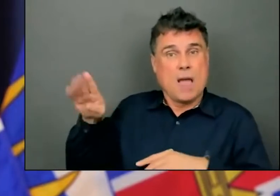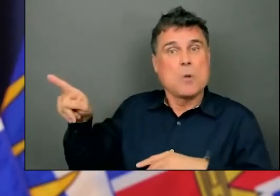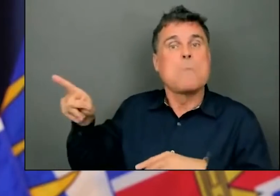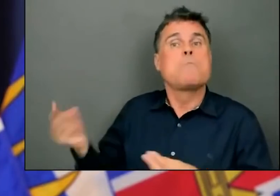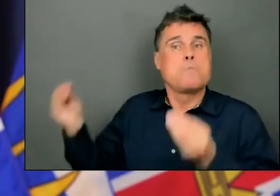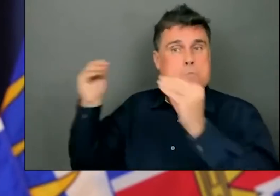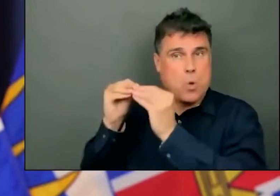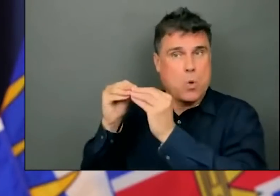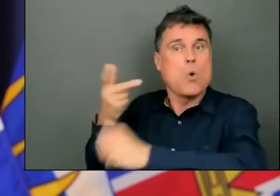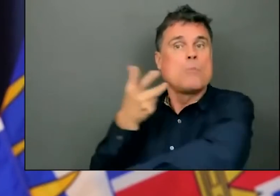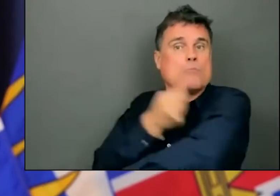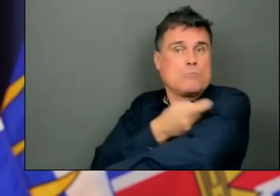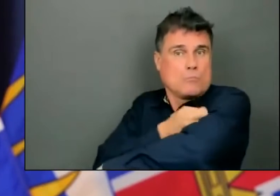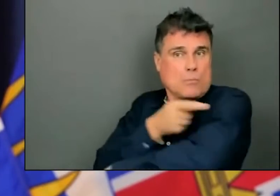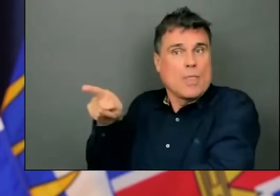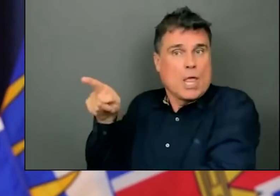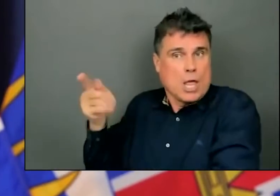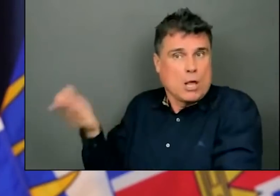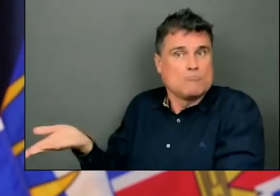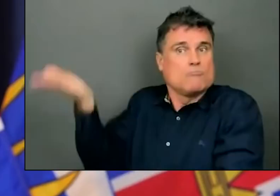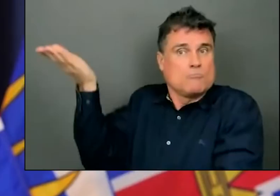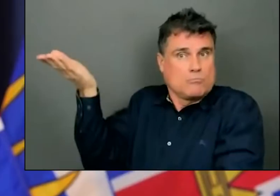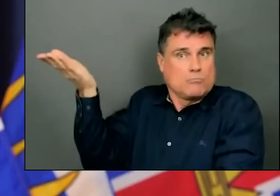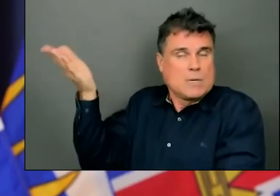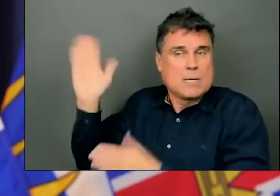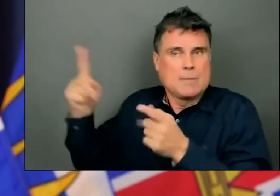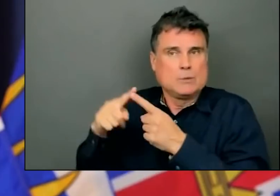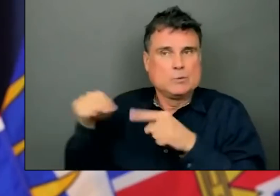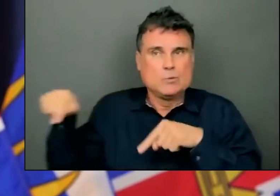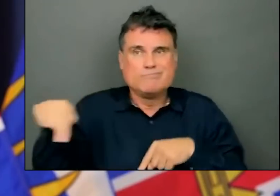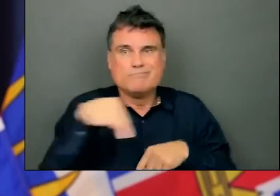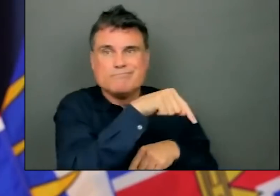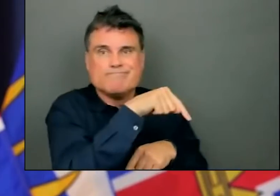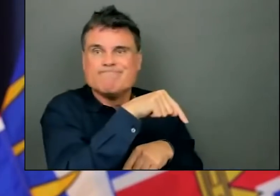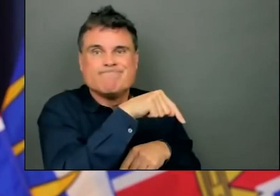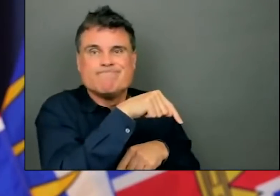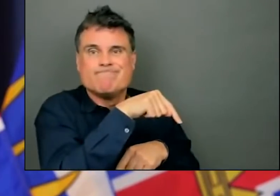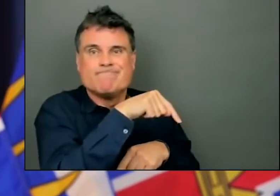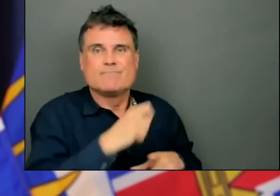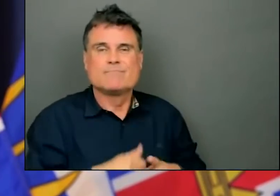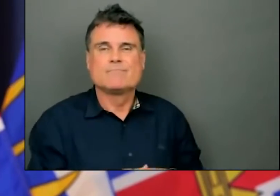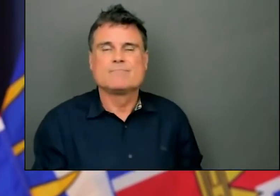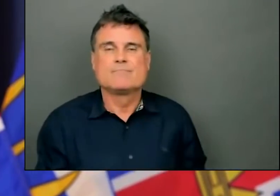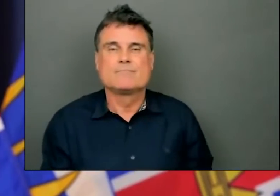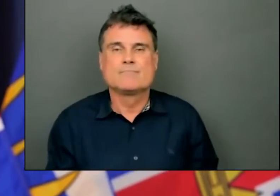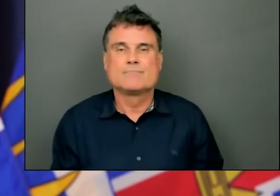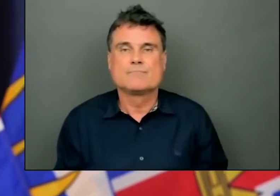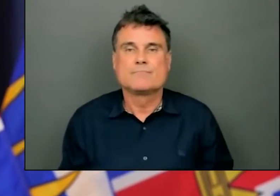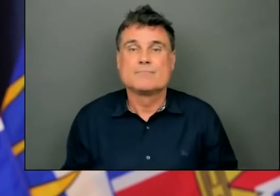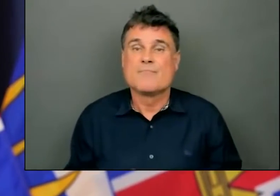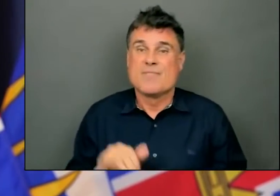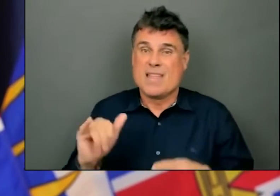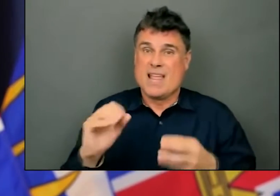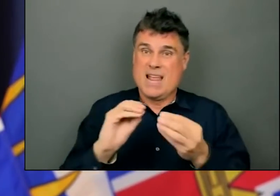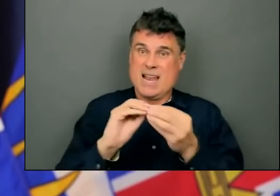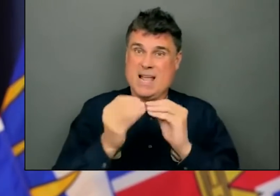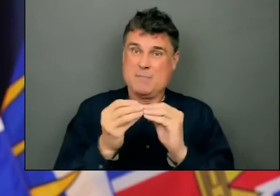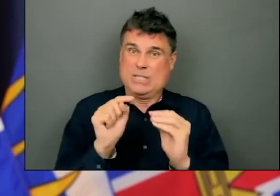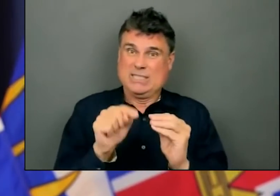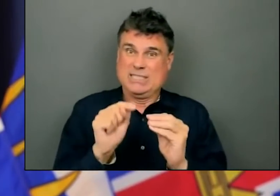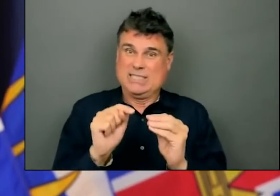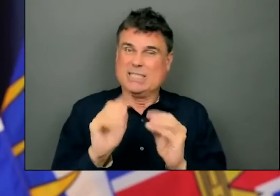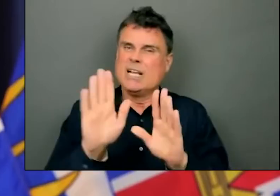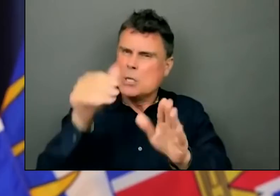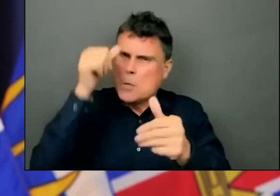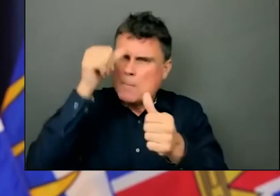immunization rates. It is also aligned with the polling. Early on, before vaccine was